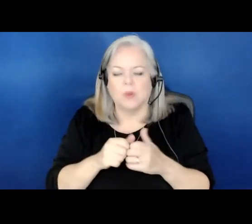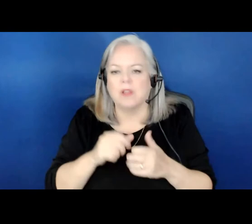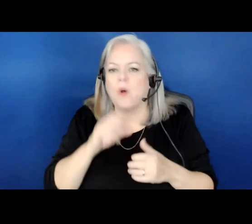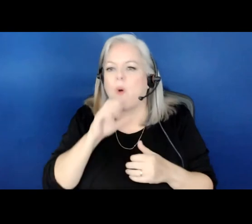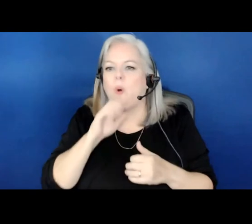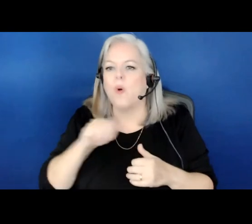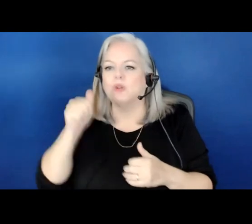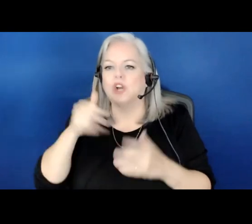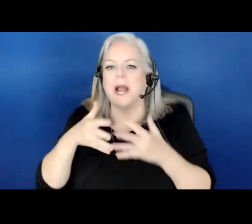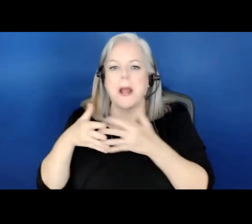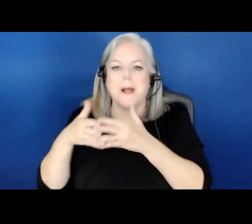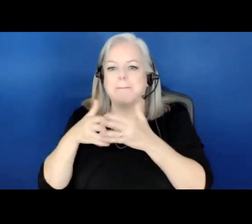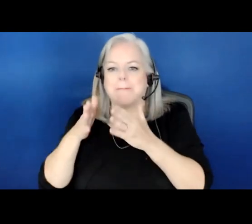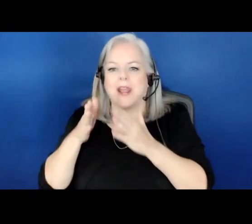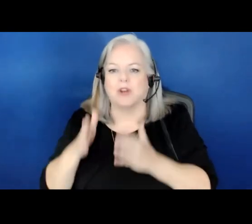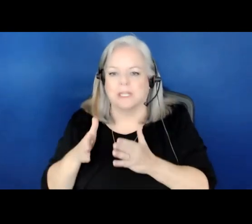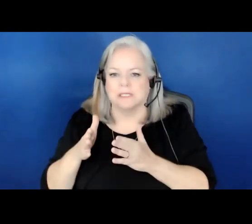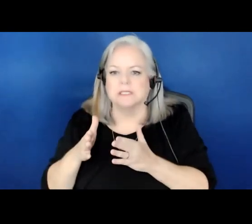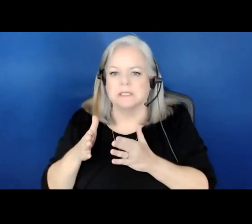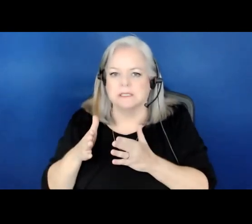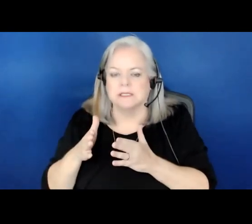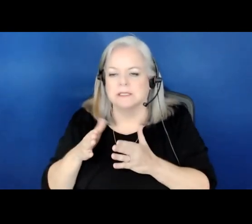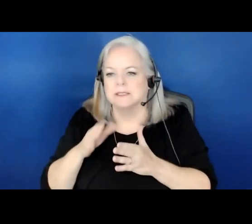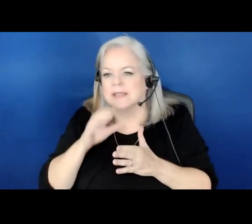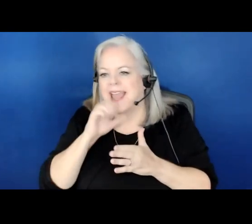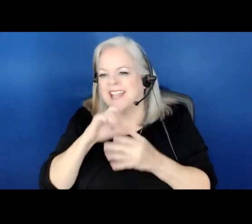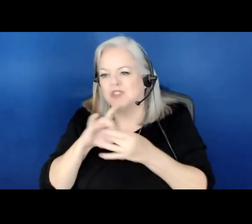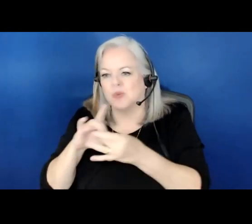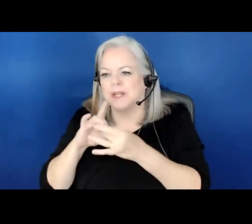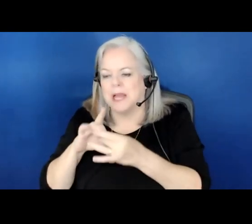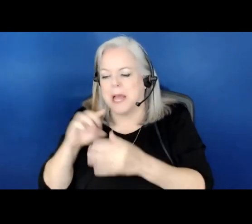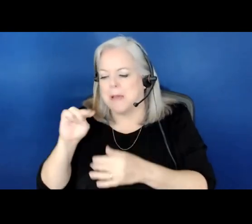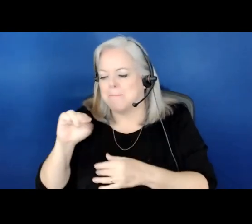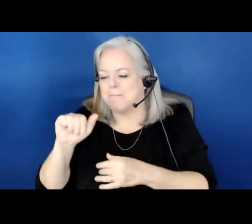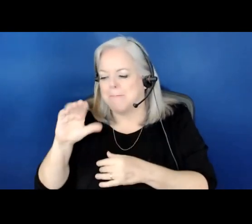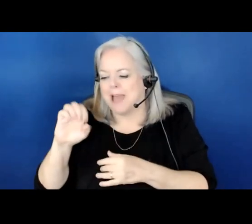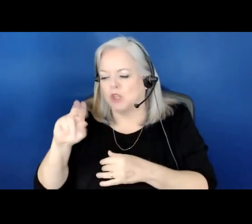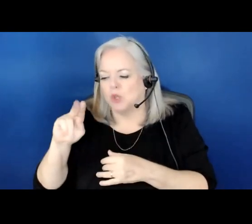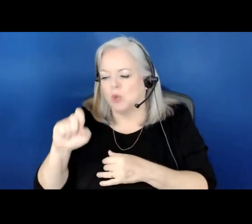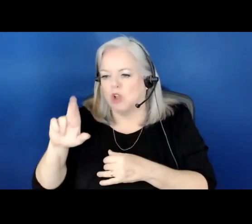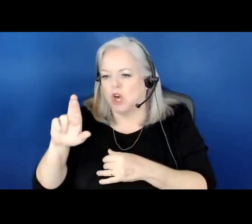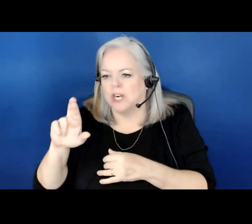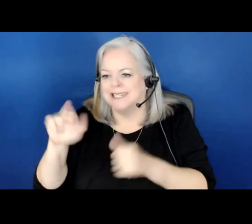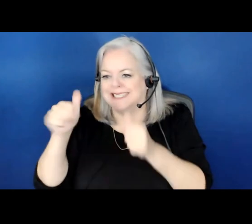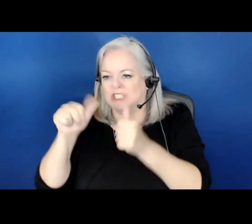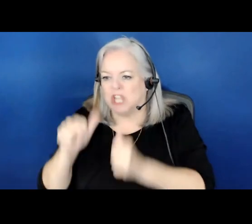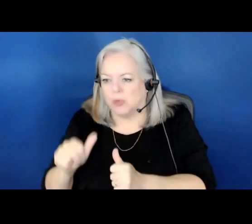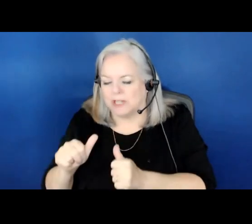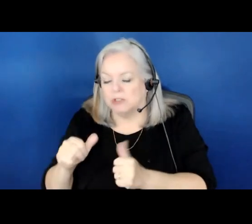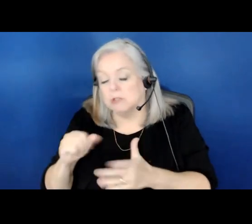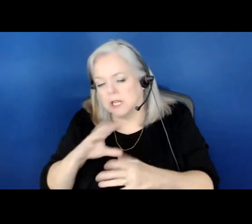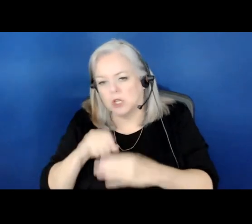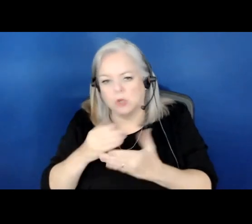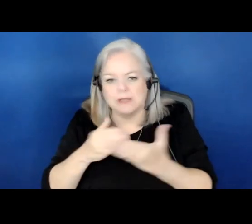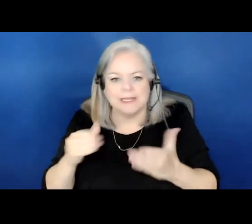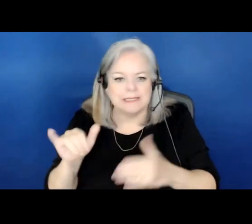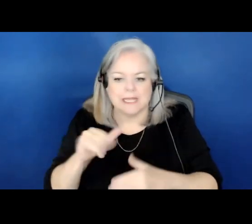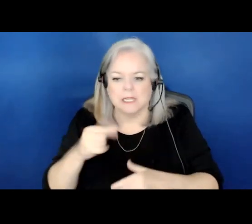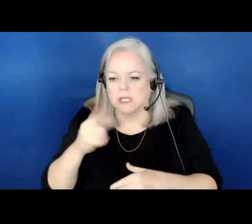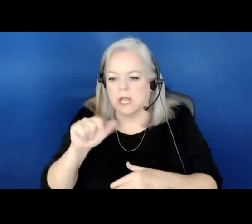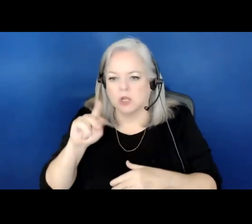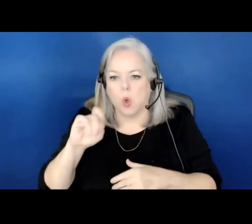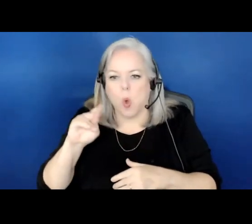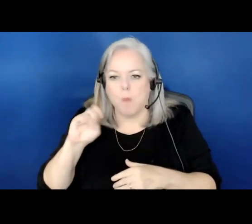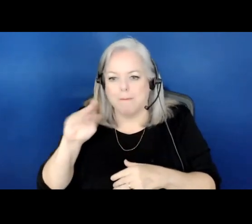Americans, which is age-related macular degeneration, but also includes things like glaucoma and